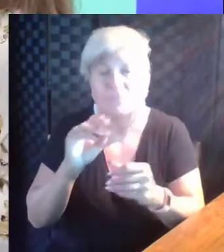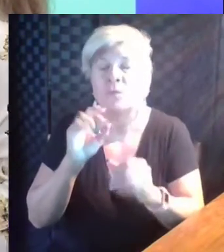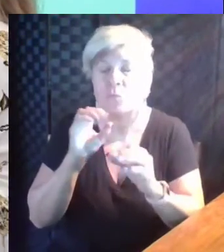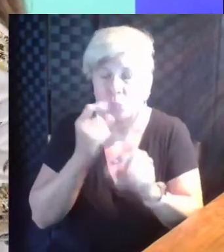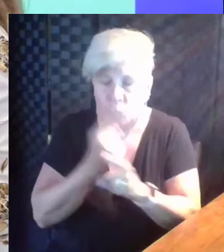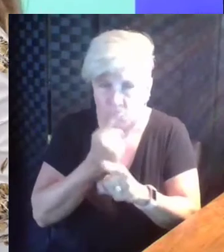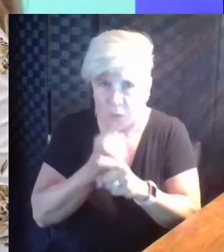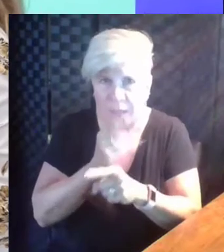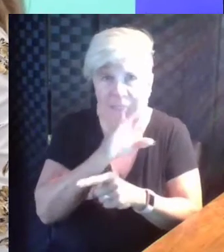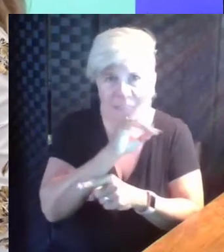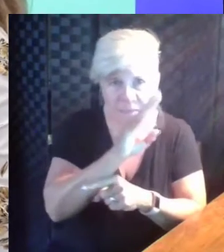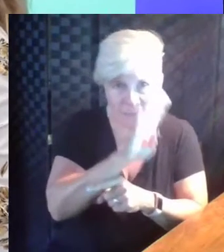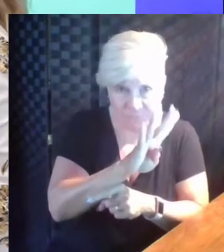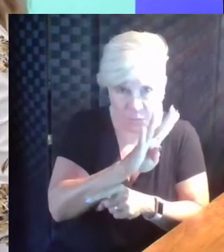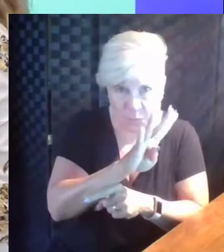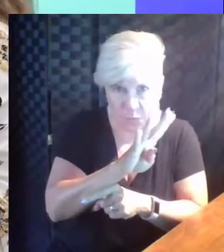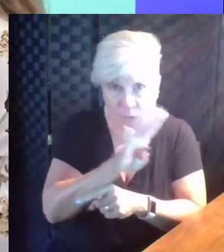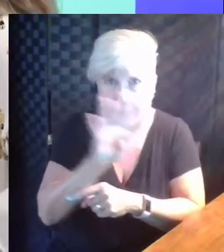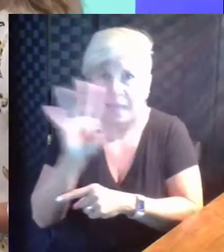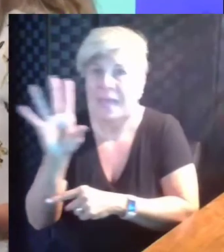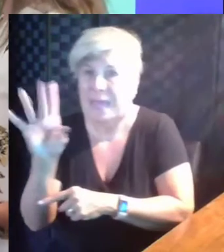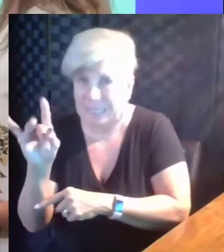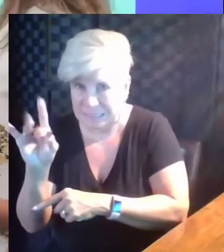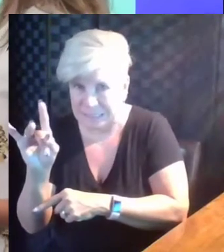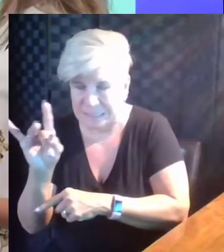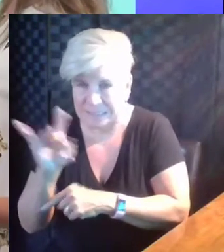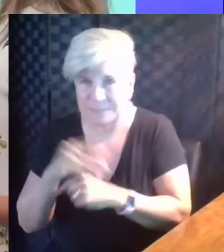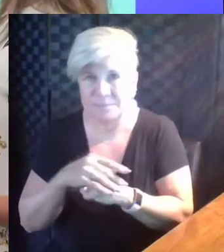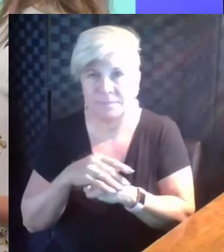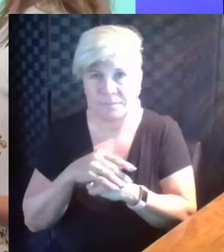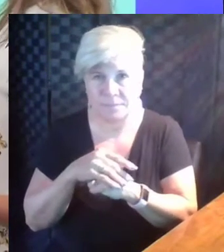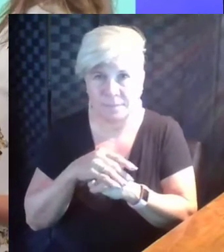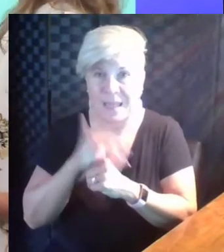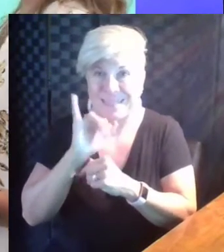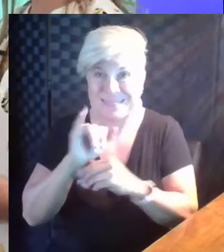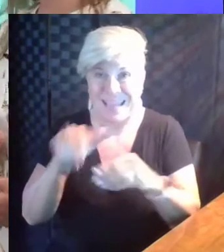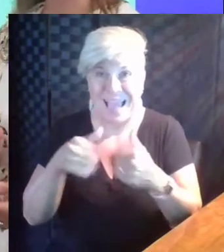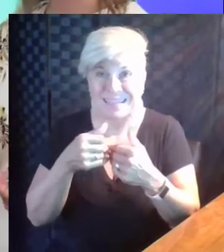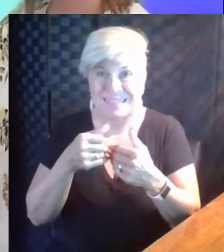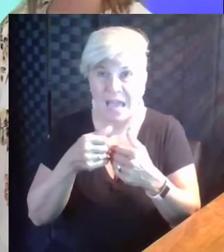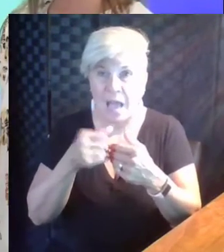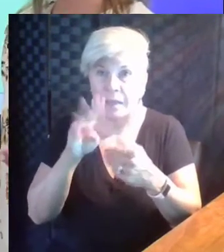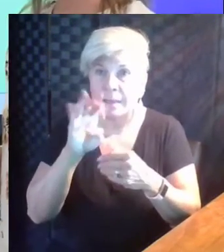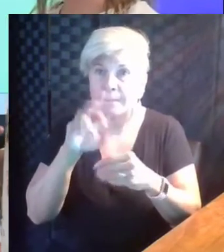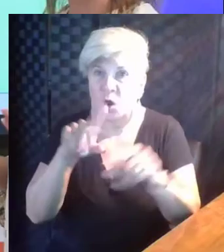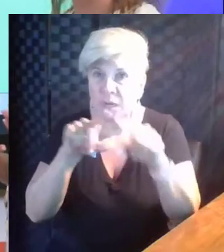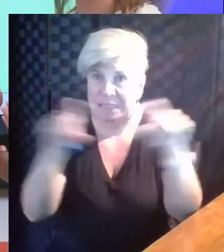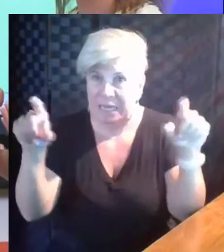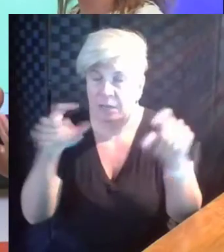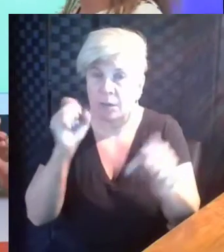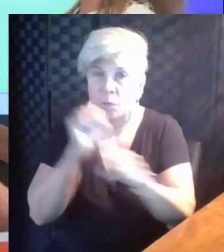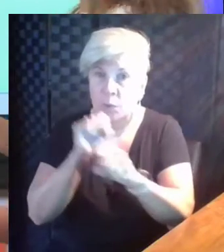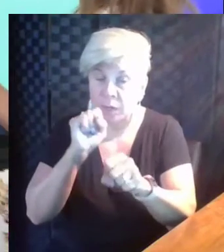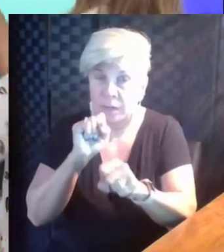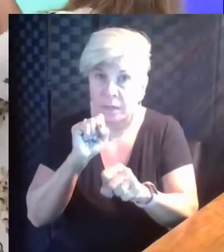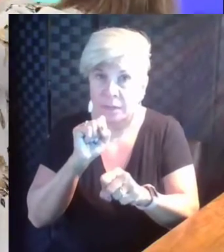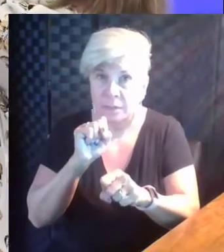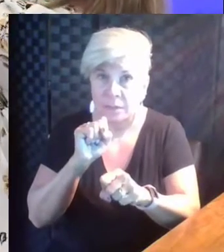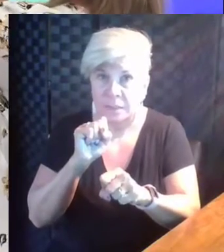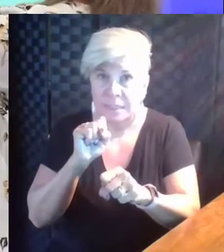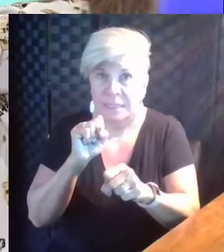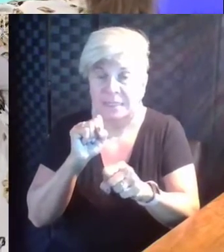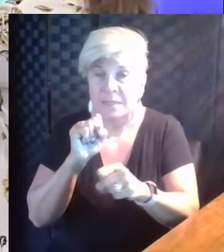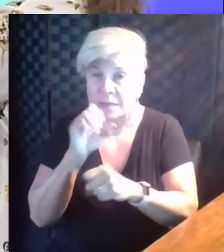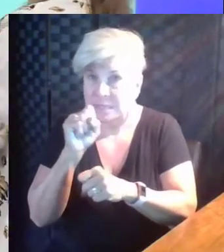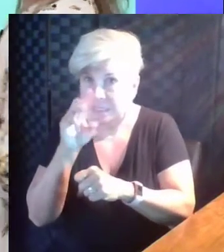Exactly, 74 and 18. That's how our bar diagram is going to work. So we're going to take